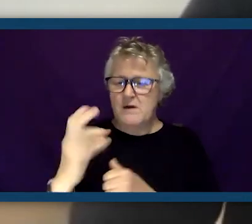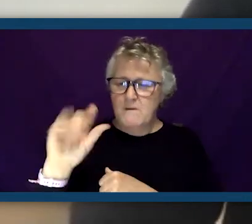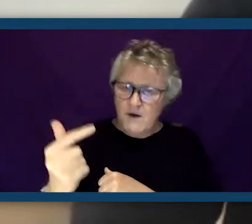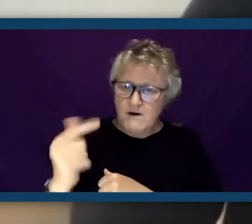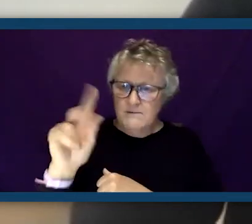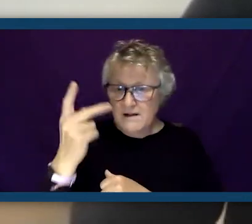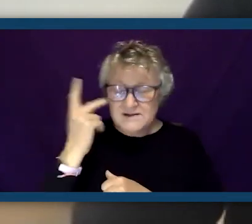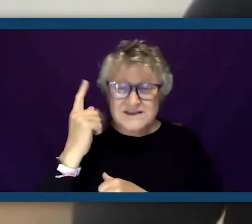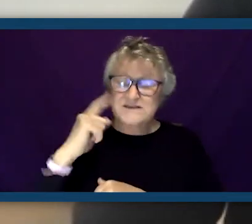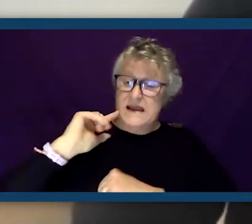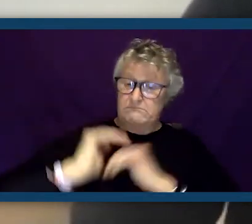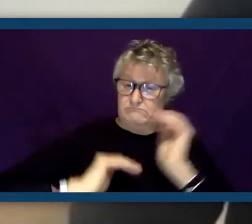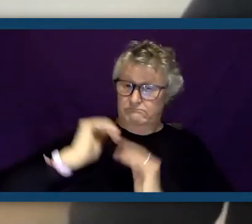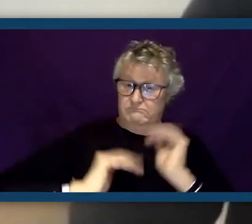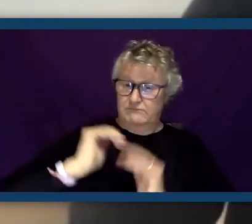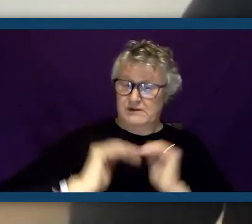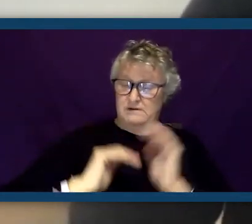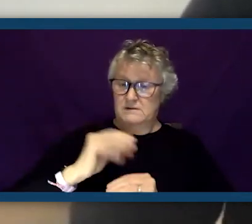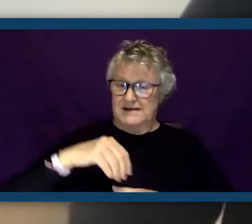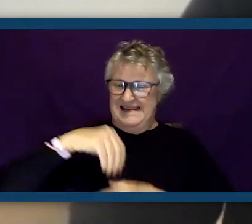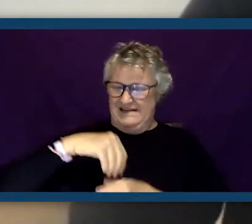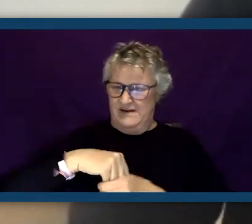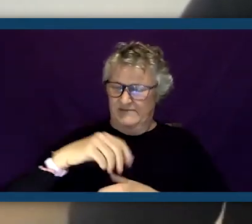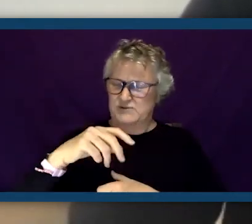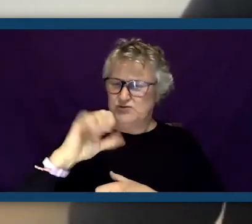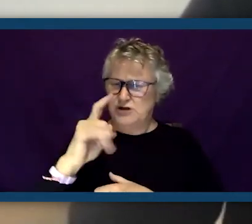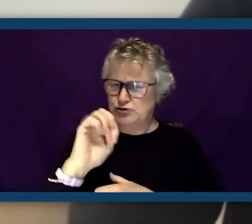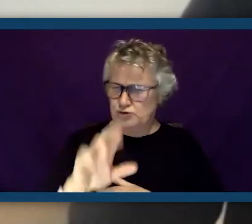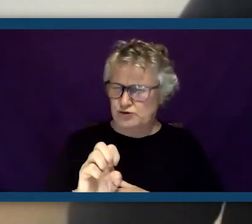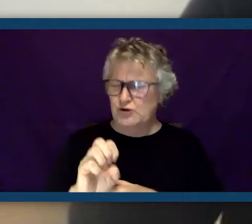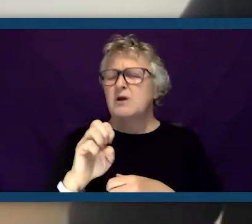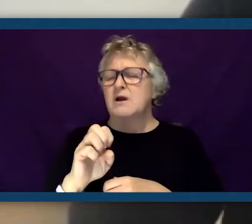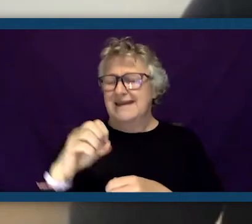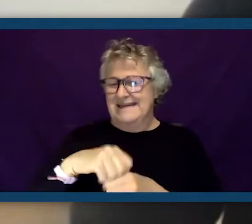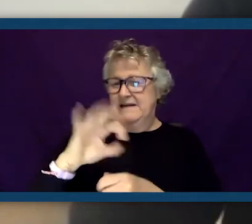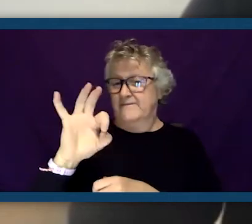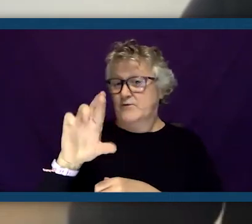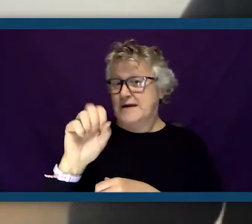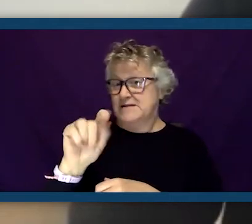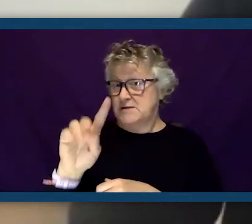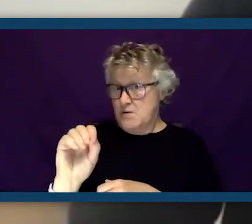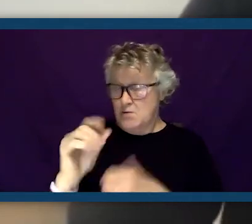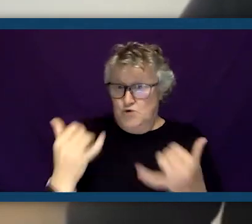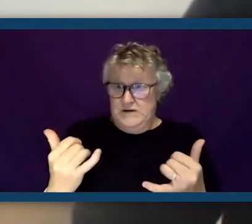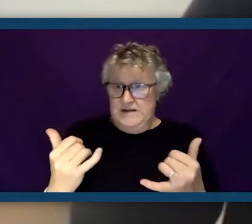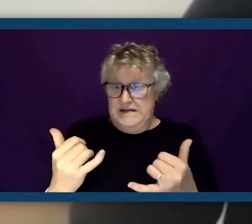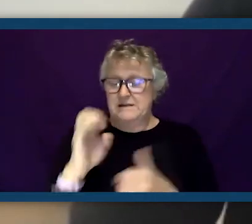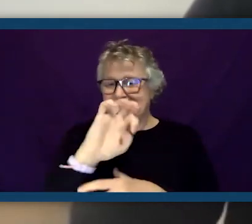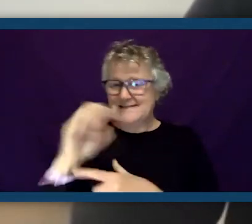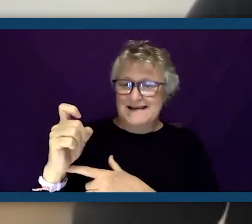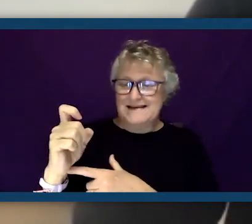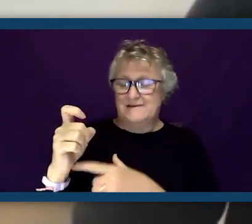an infrastructure to organize Sacramento and in Fresno. Currently, she's the executive director for the